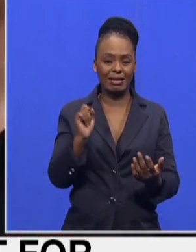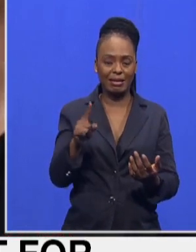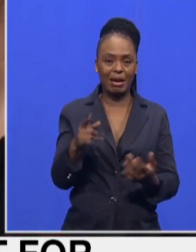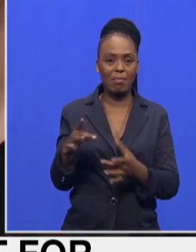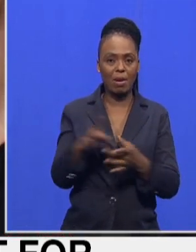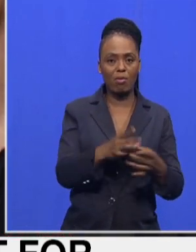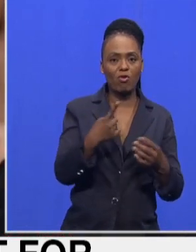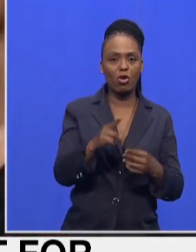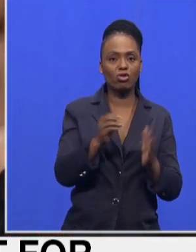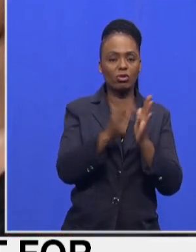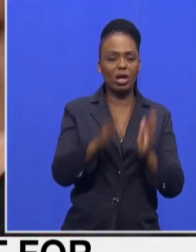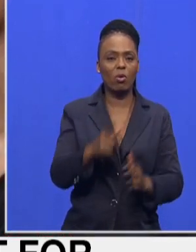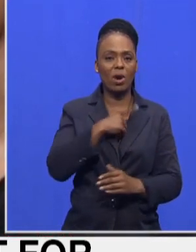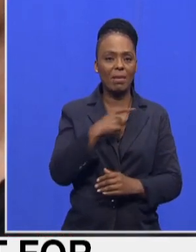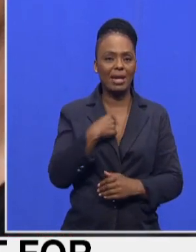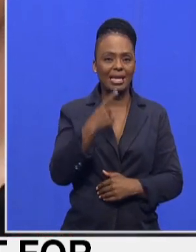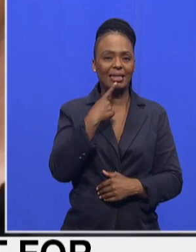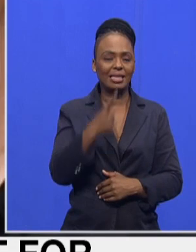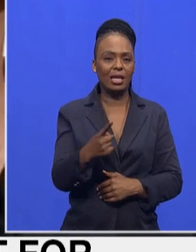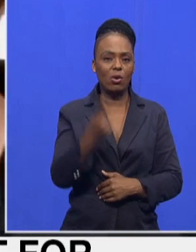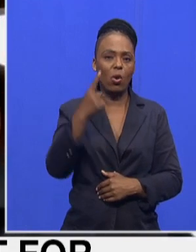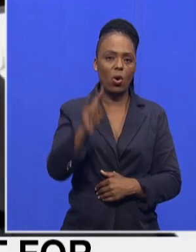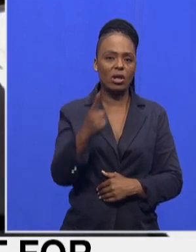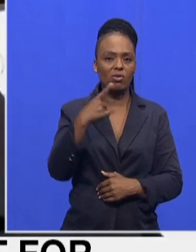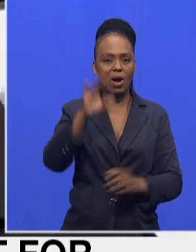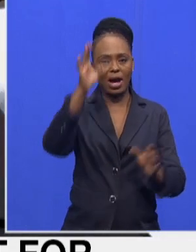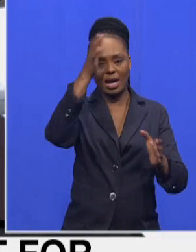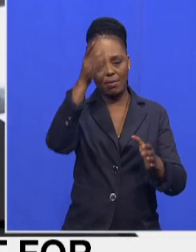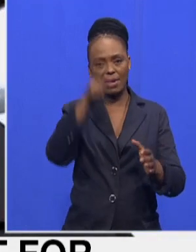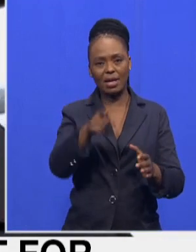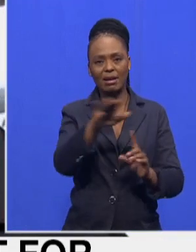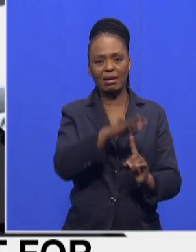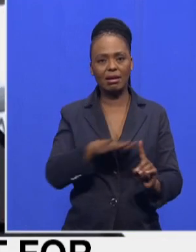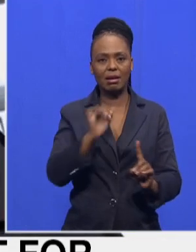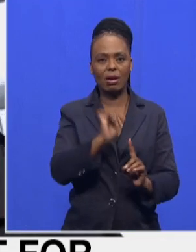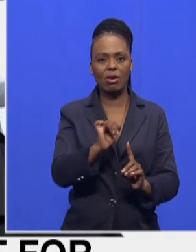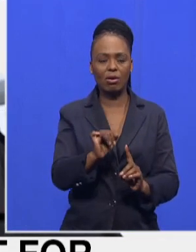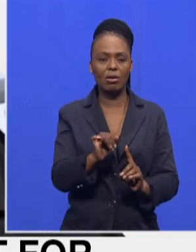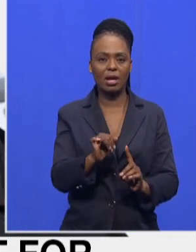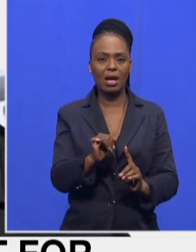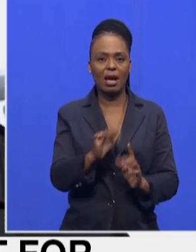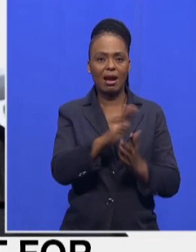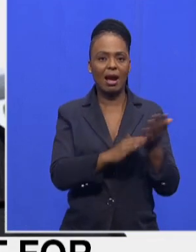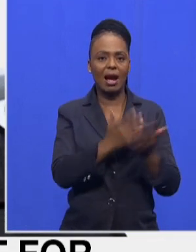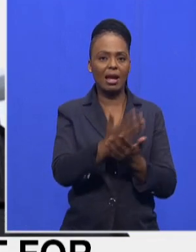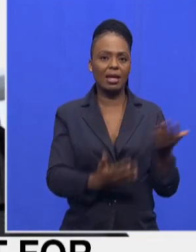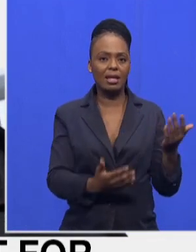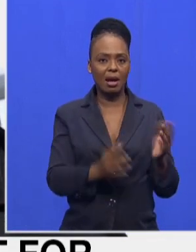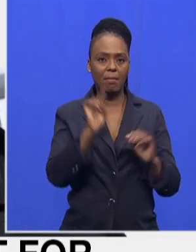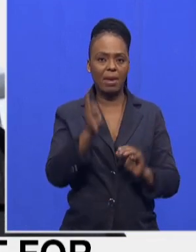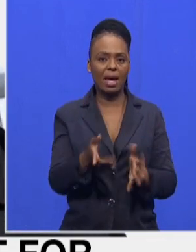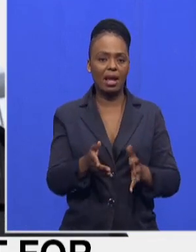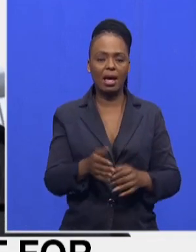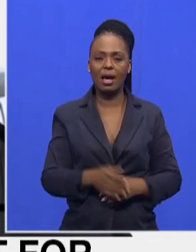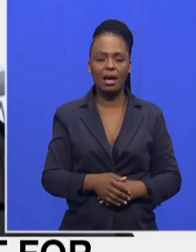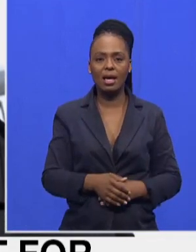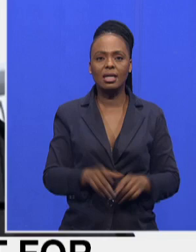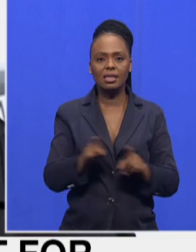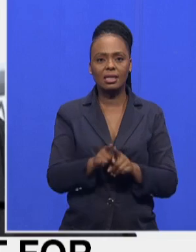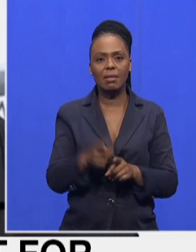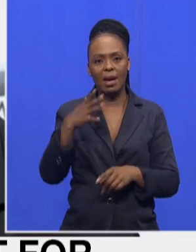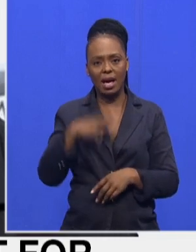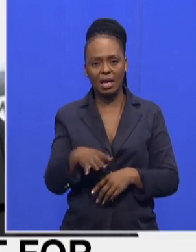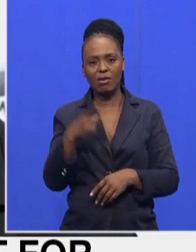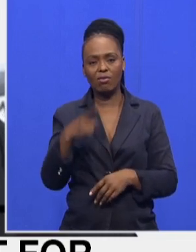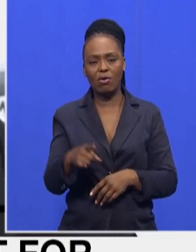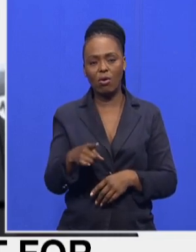because as I've said, we've not only called for the academic halting of the academic calendar, apologies, but also that concessions be made, academic concessions